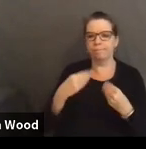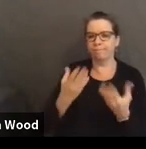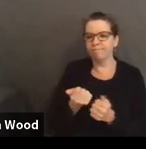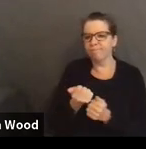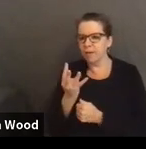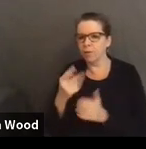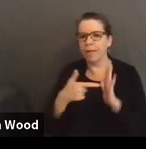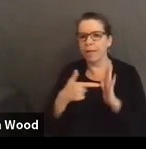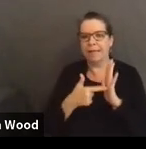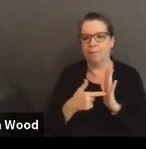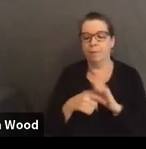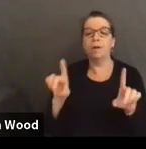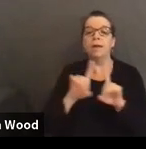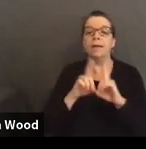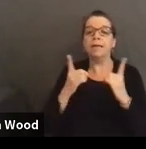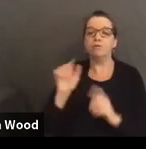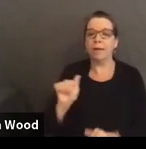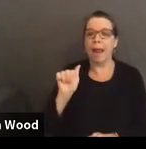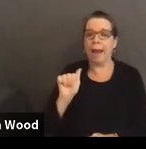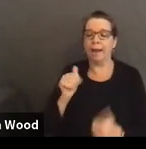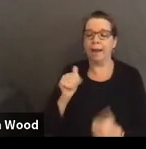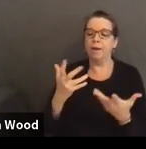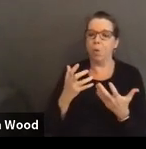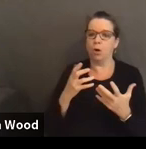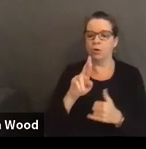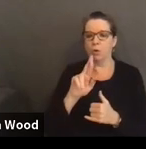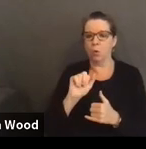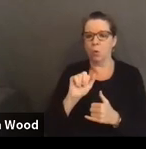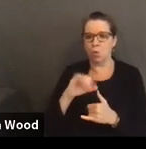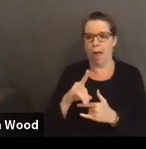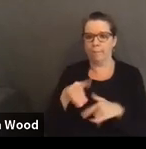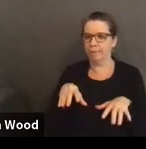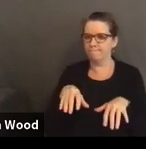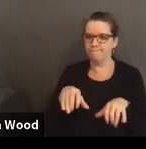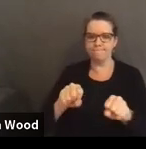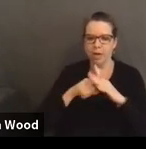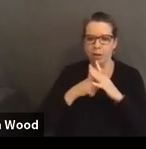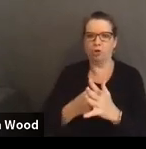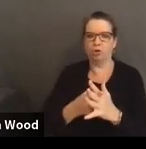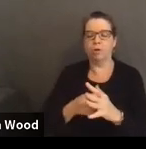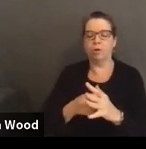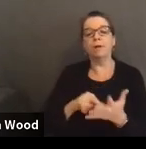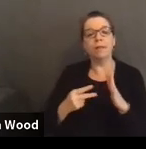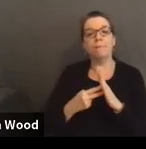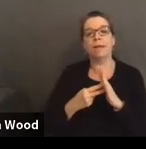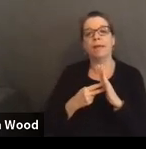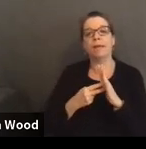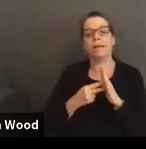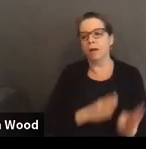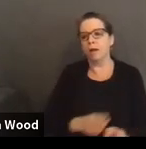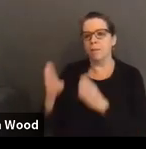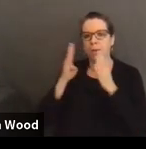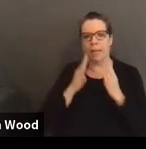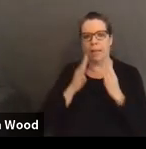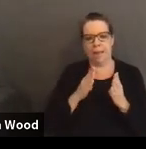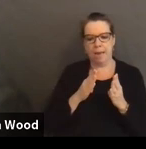So in District A, you're wanting to do a rapid adoption and launch. This means that you want to plan to conduct a rapid